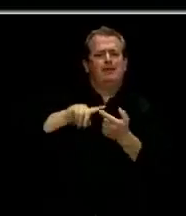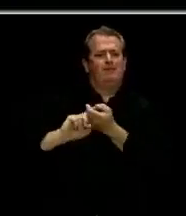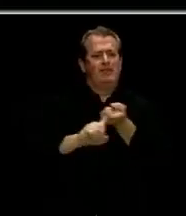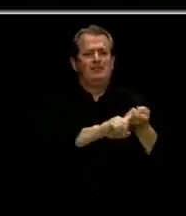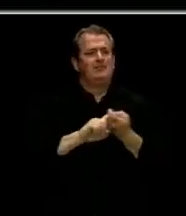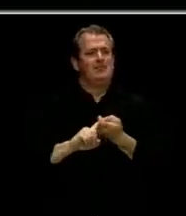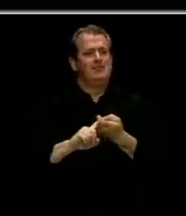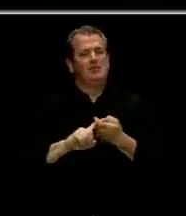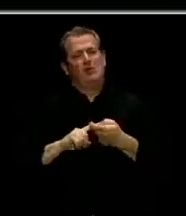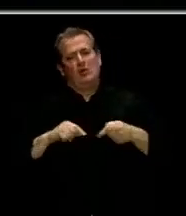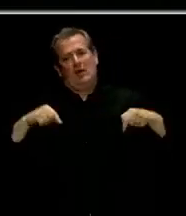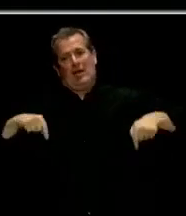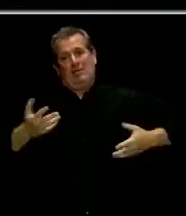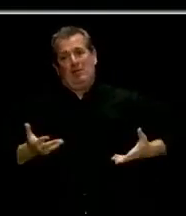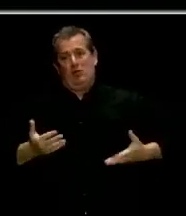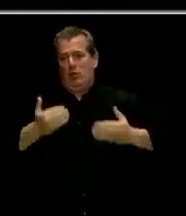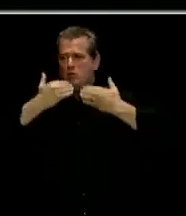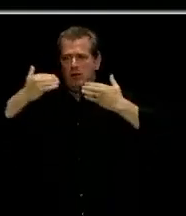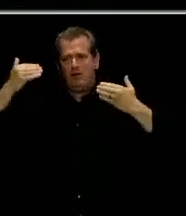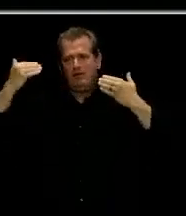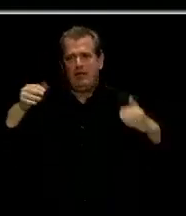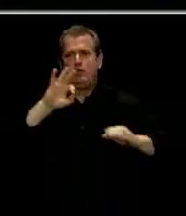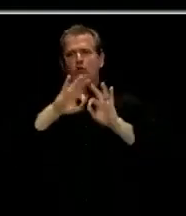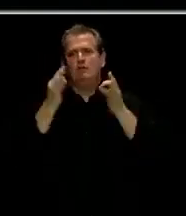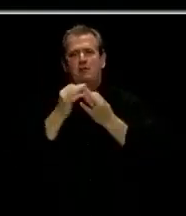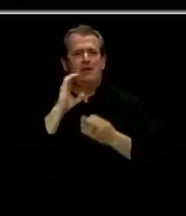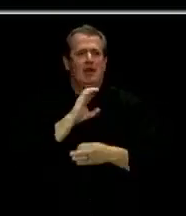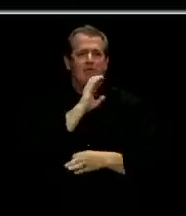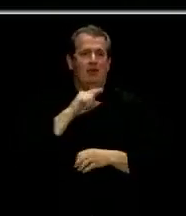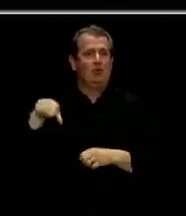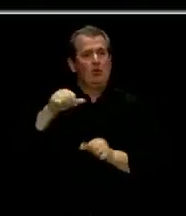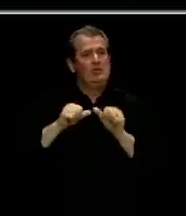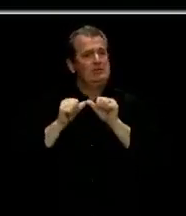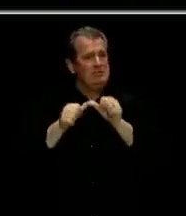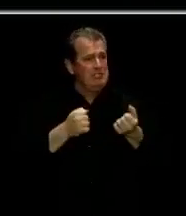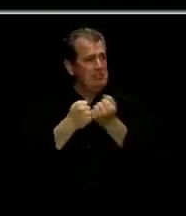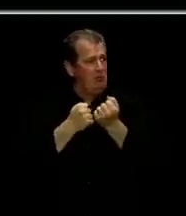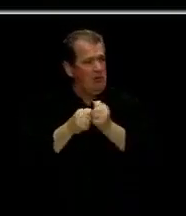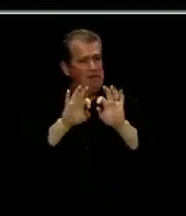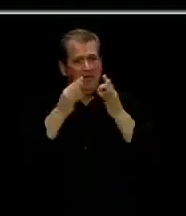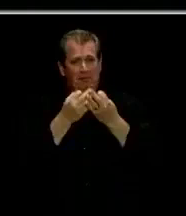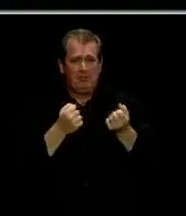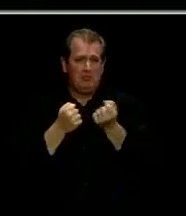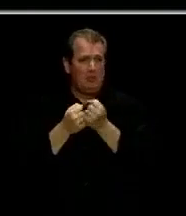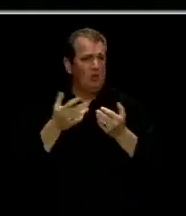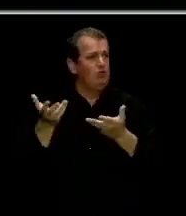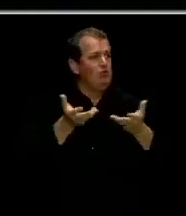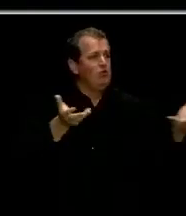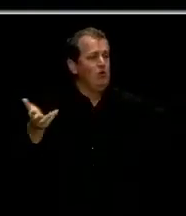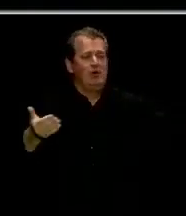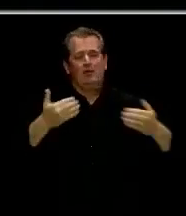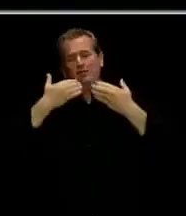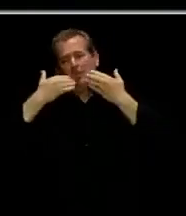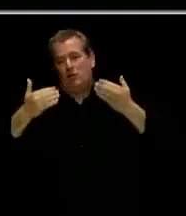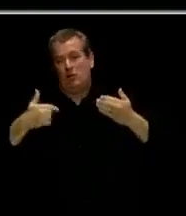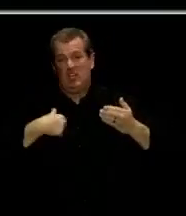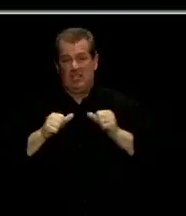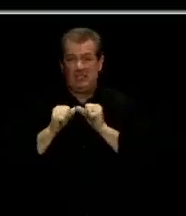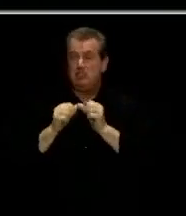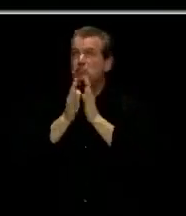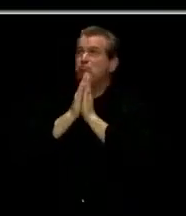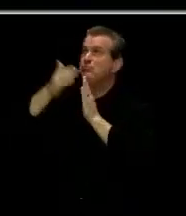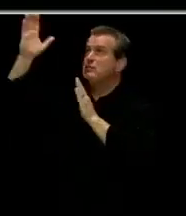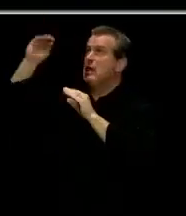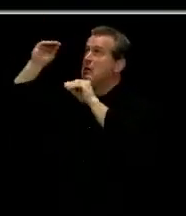gratitude to the Family Cafe for its unwavering commitment to your families and to you. And it's my prayer that you'll all leave